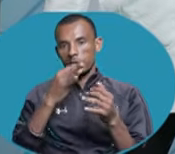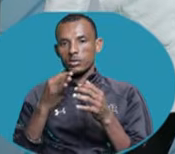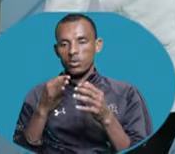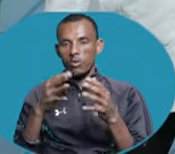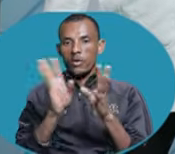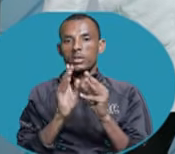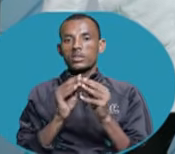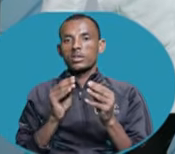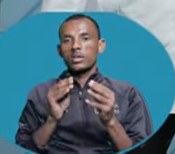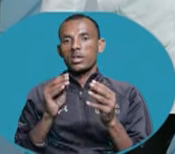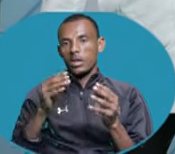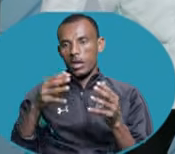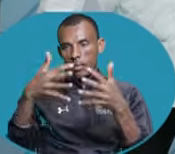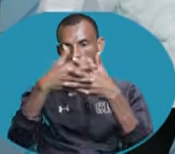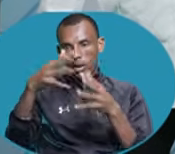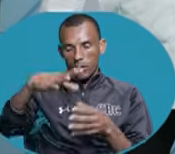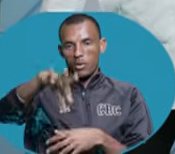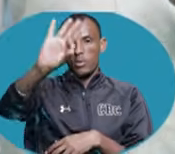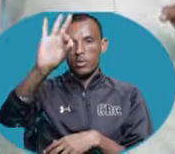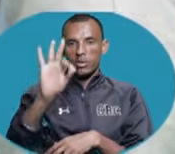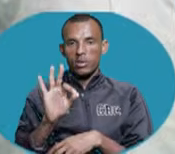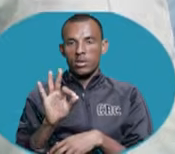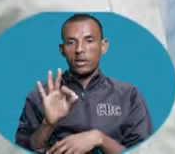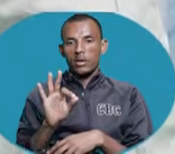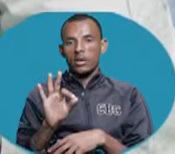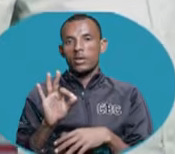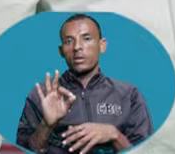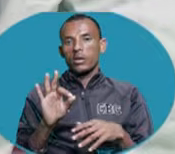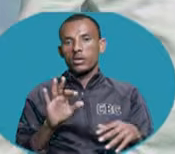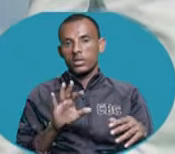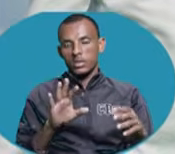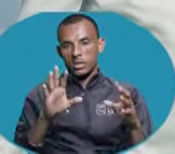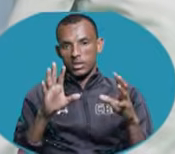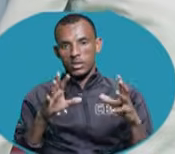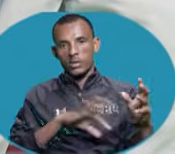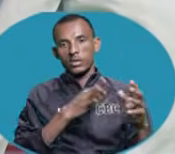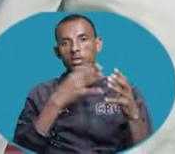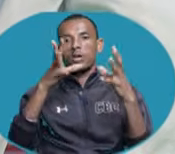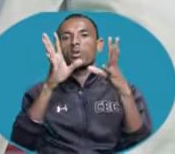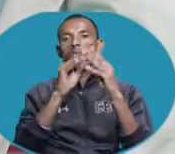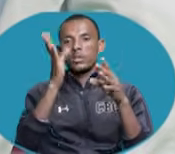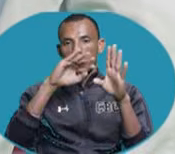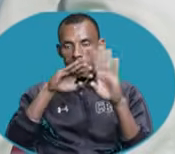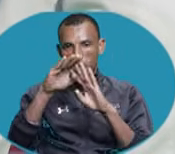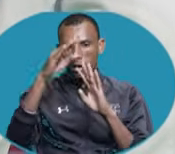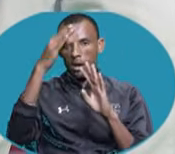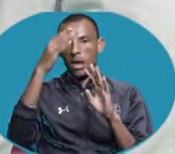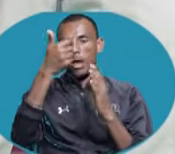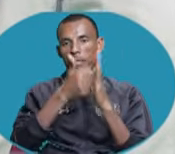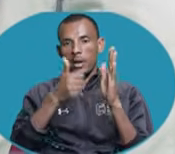April 1945. This organization had 6 organs: General